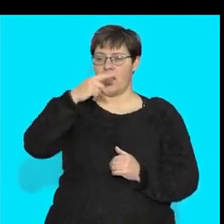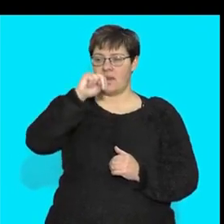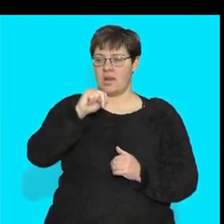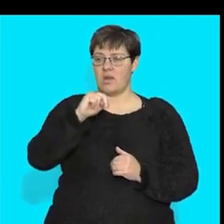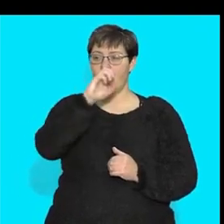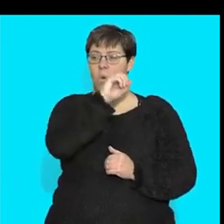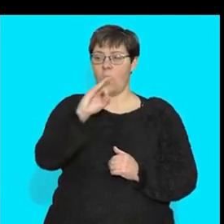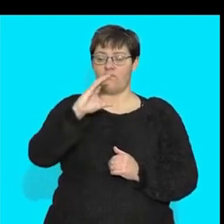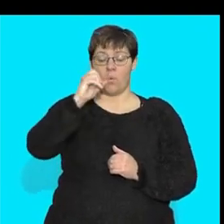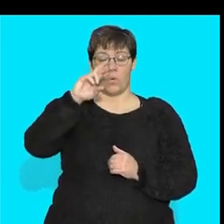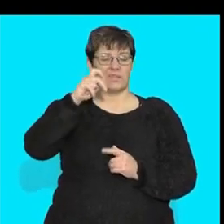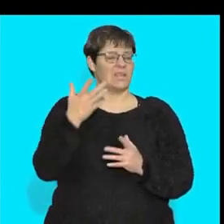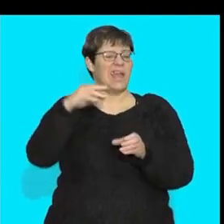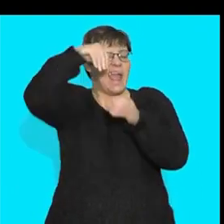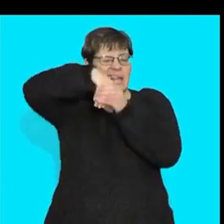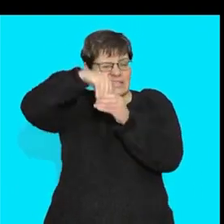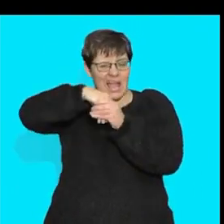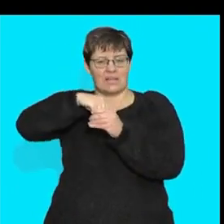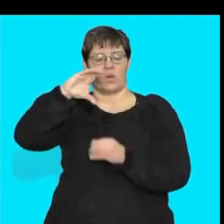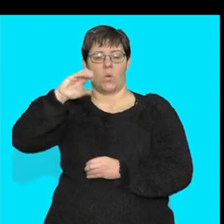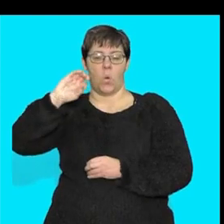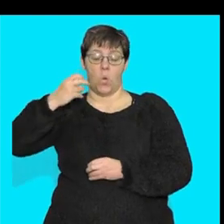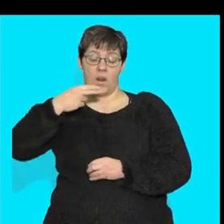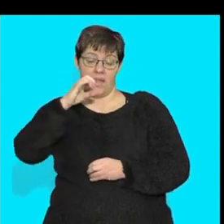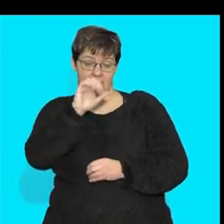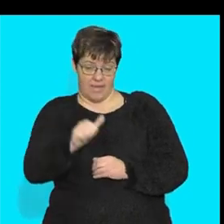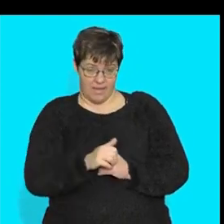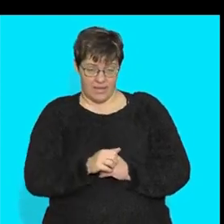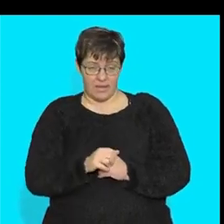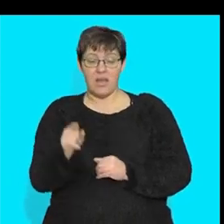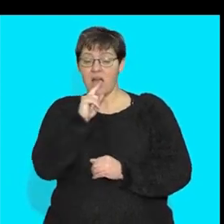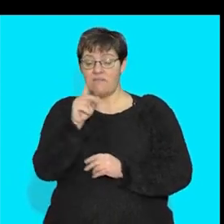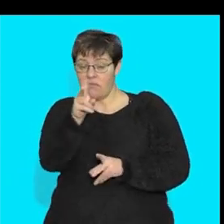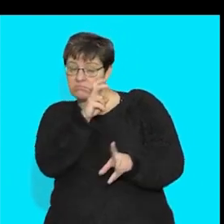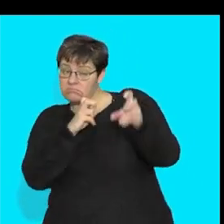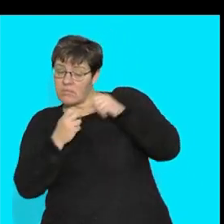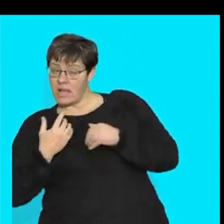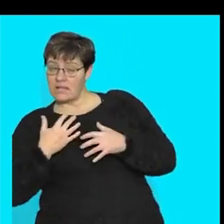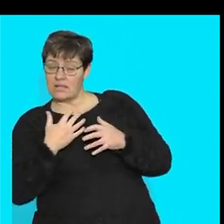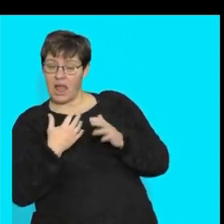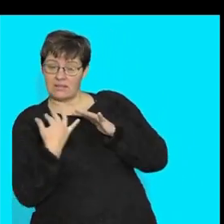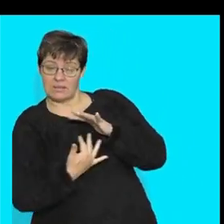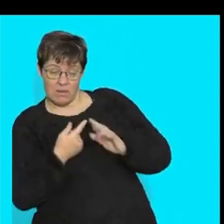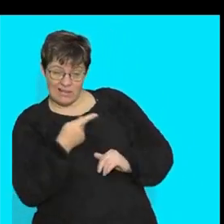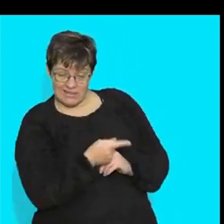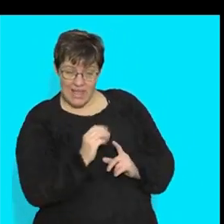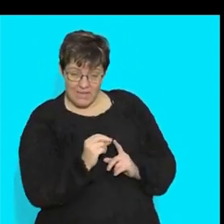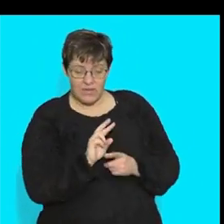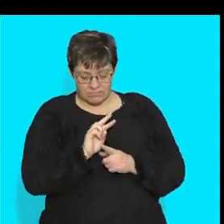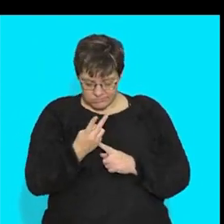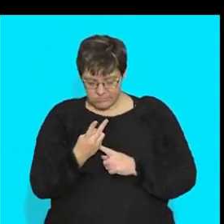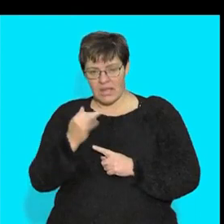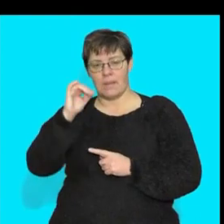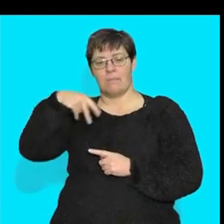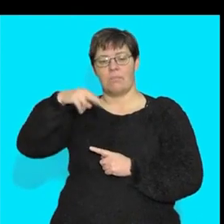there, in the cochlea, right? And what happens when a receptor cell is stimulated? It converts it to an